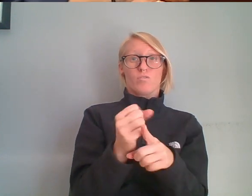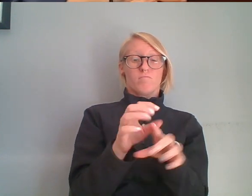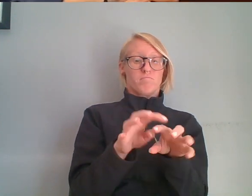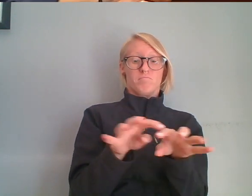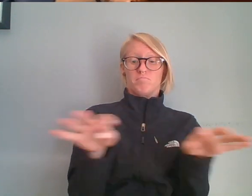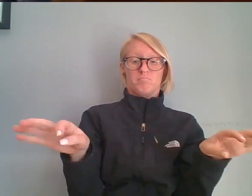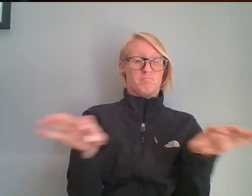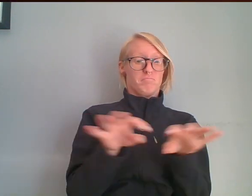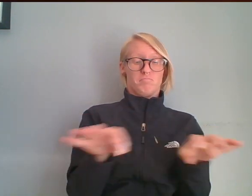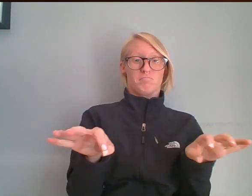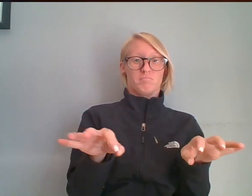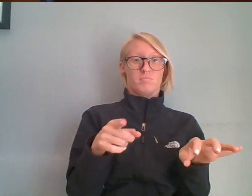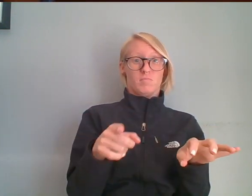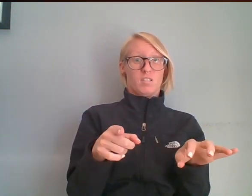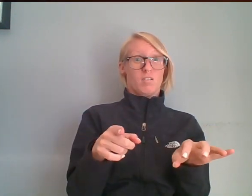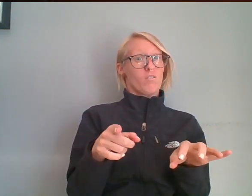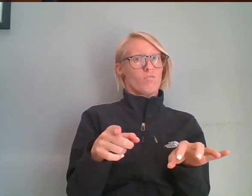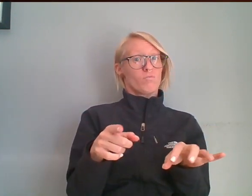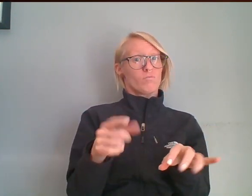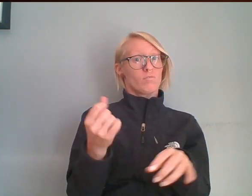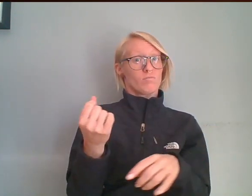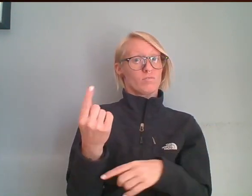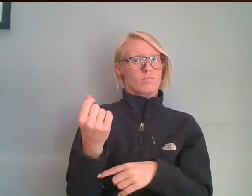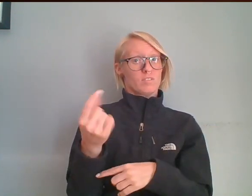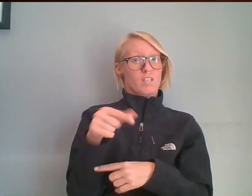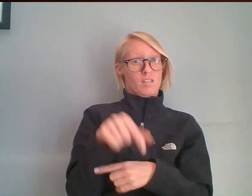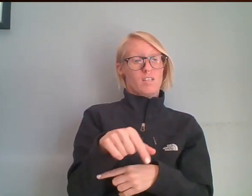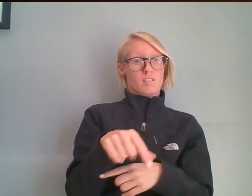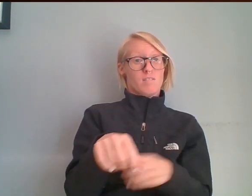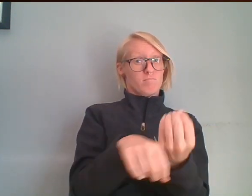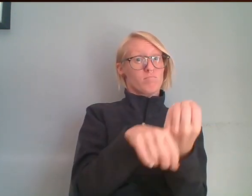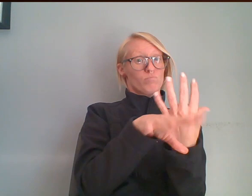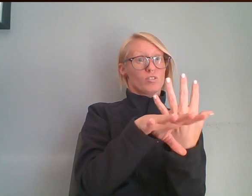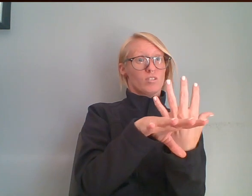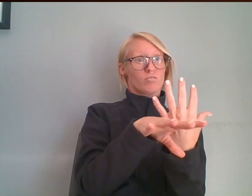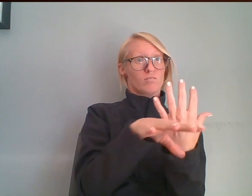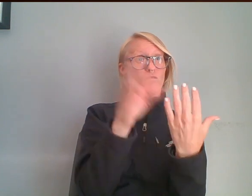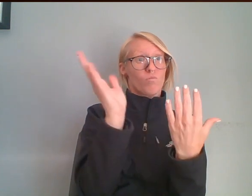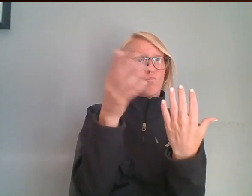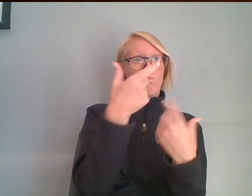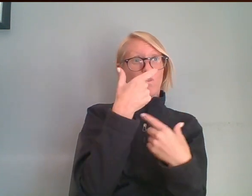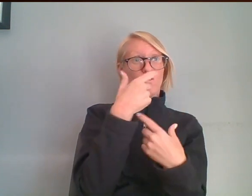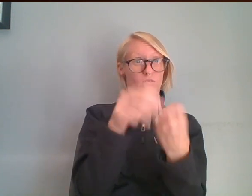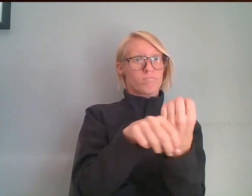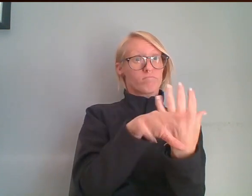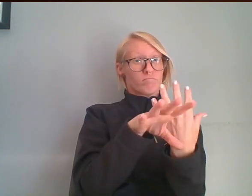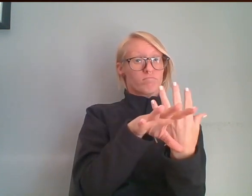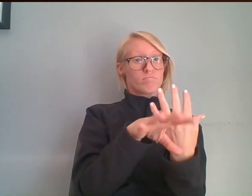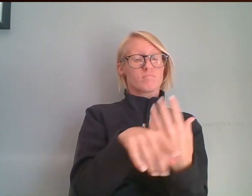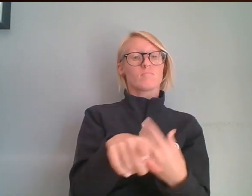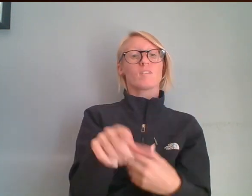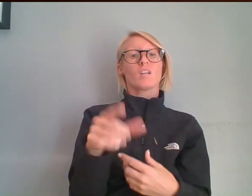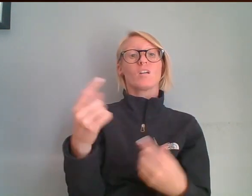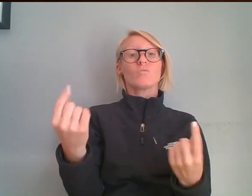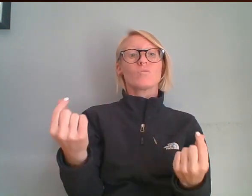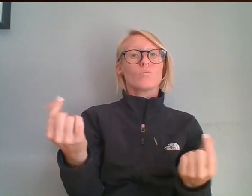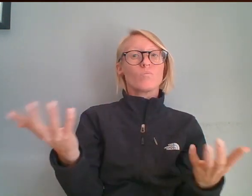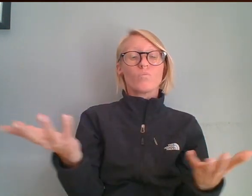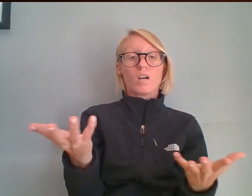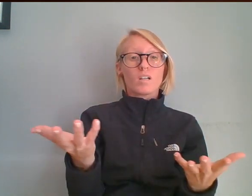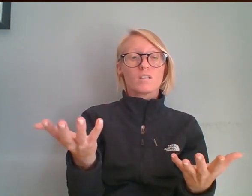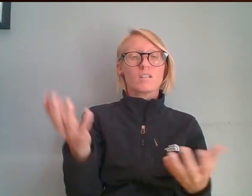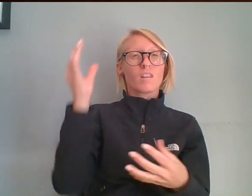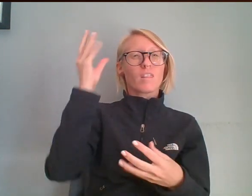right at this very moment, there are people watching this presentation remotely. What you need to do is be mindful of